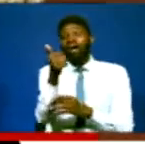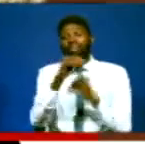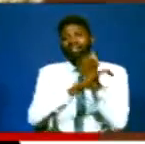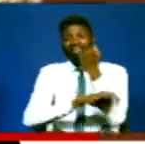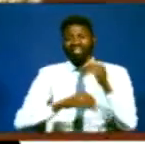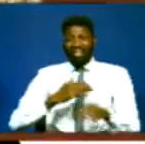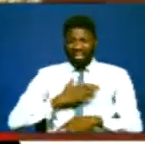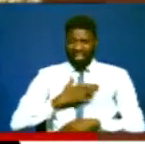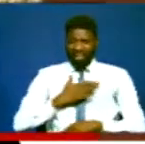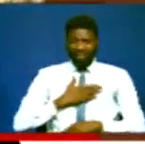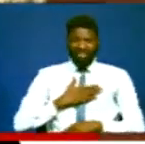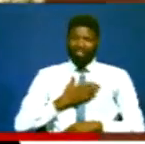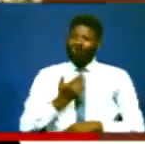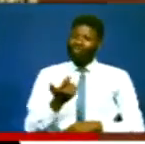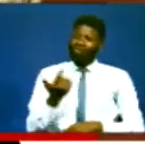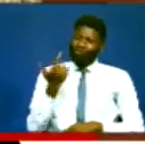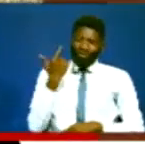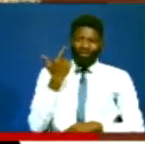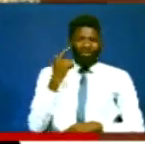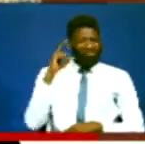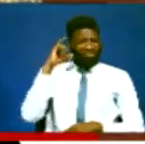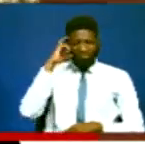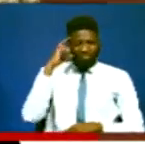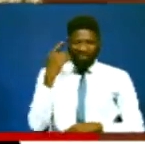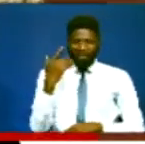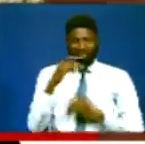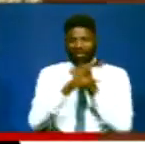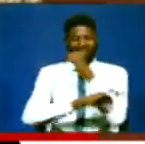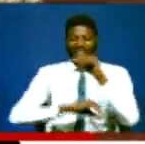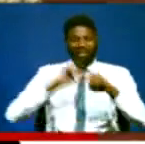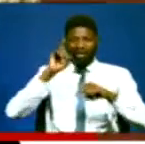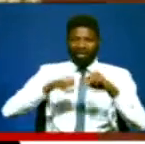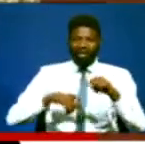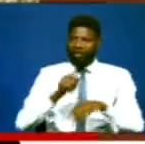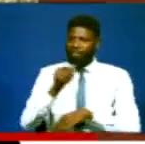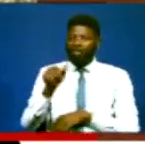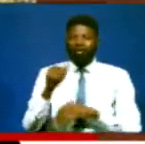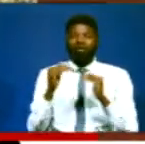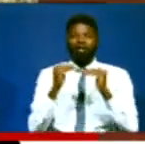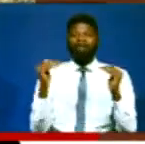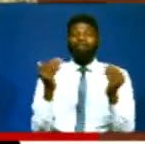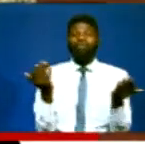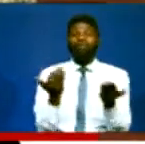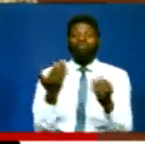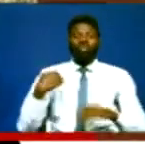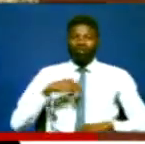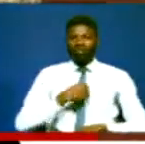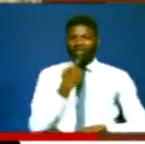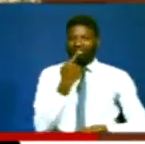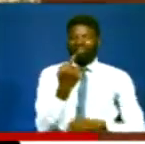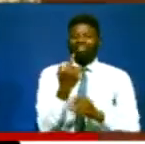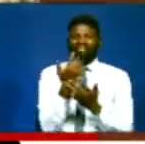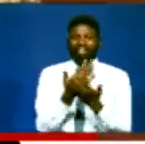much that as a country, we can't even afford to the level where we can say things can go on smoothly.